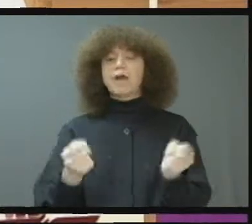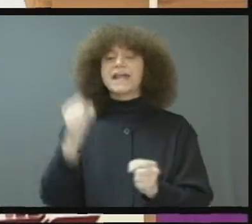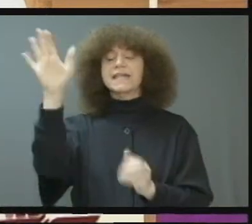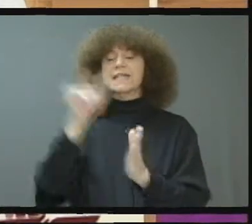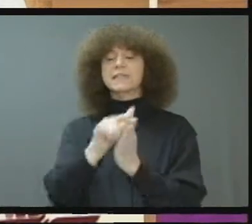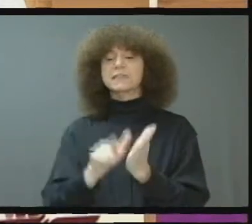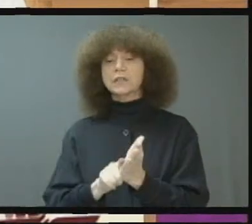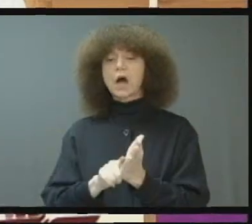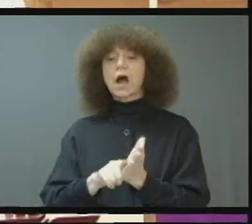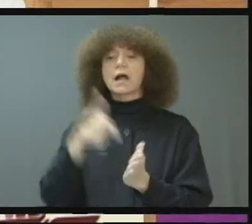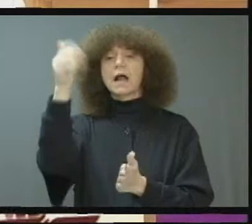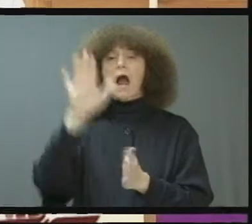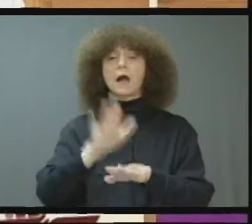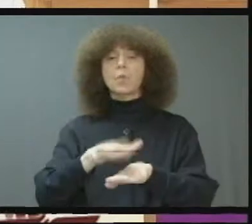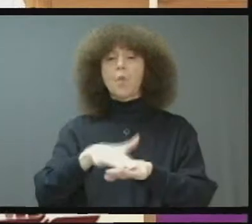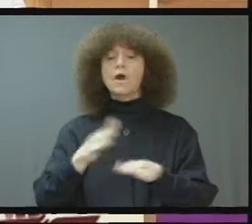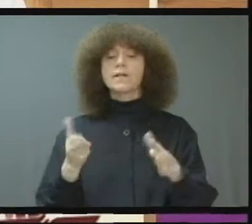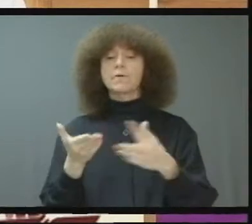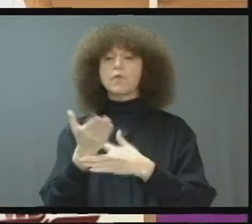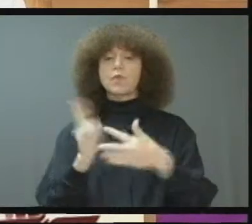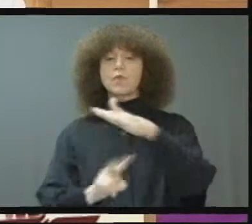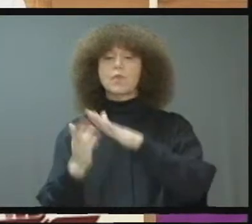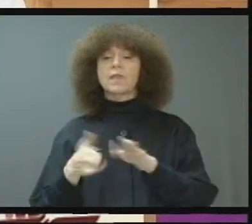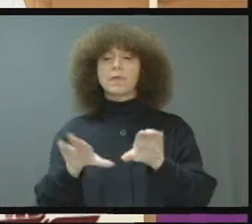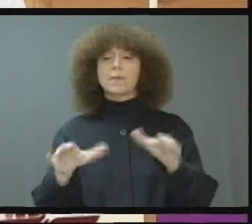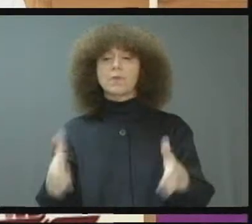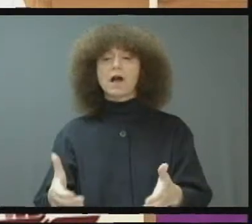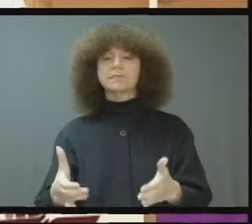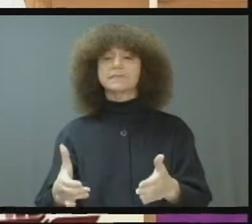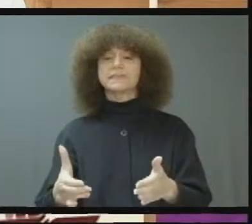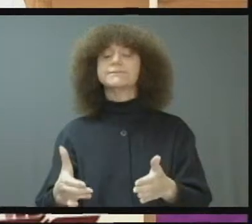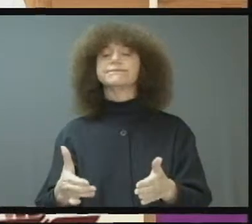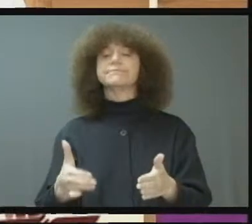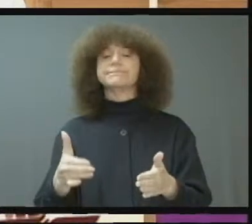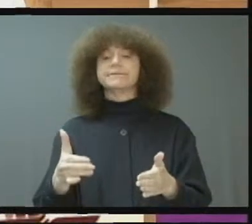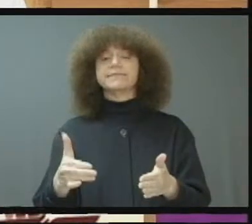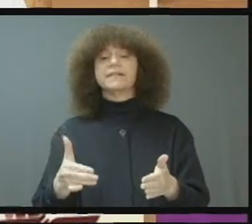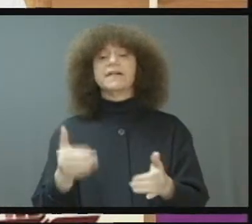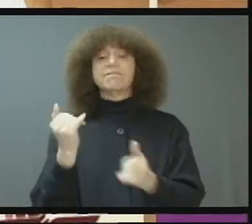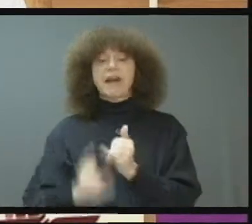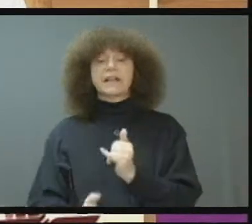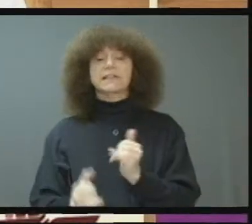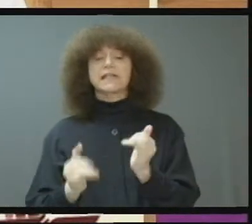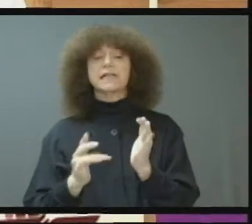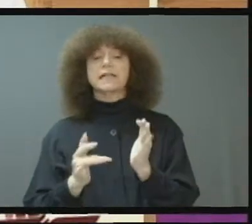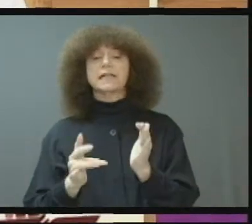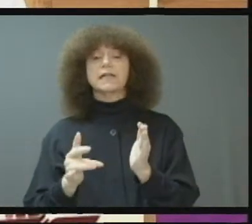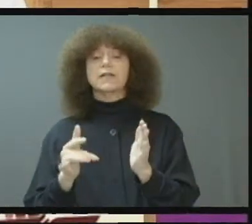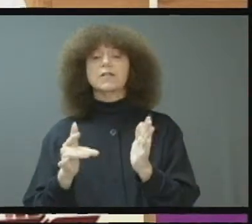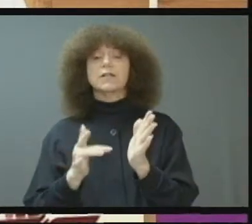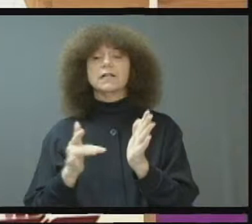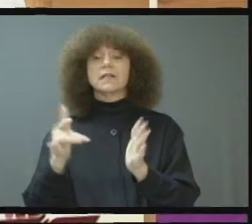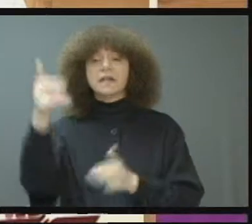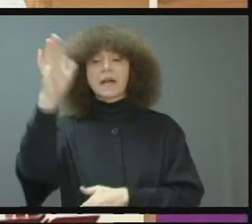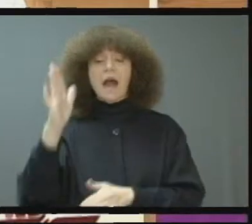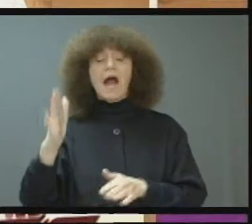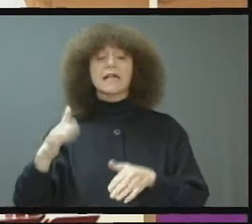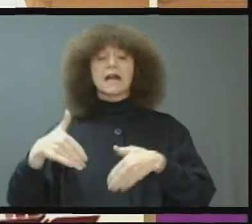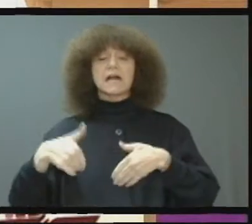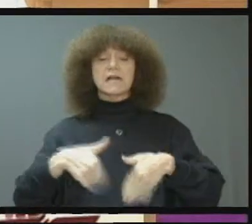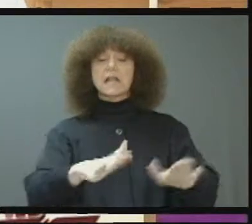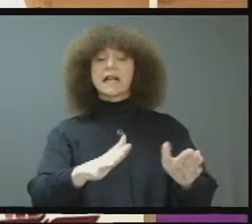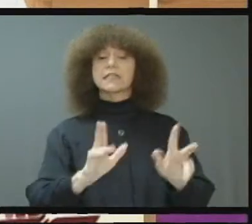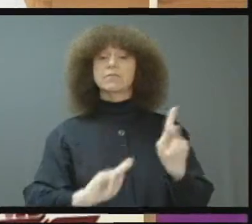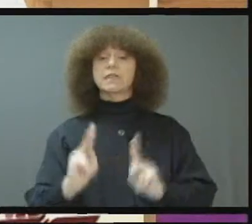him and his ways. Eventually, he let them go. Our text calls God our Father and